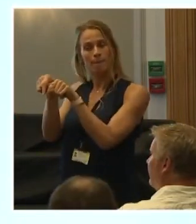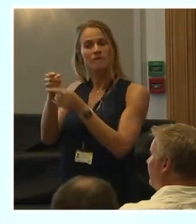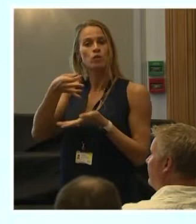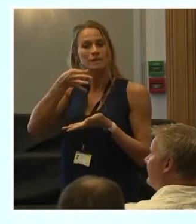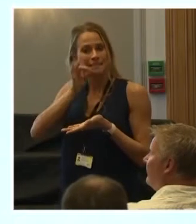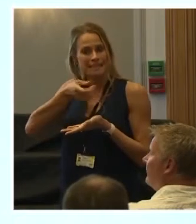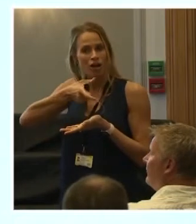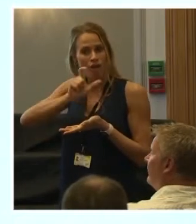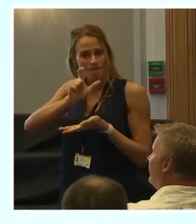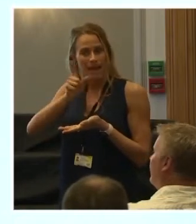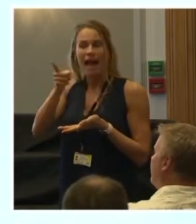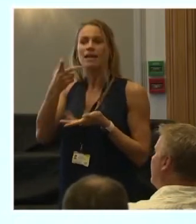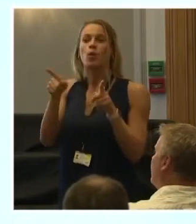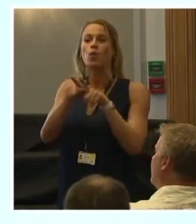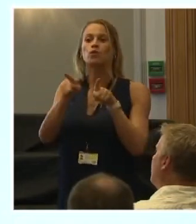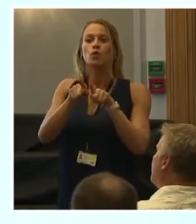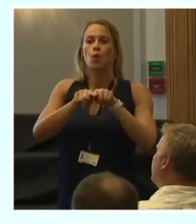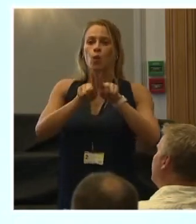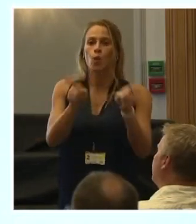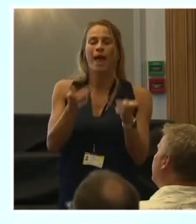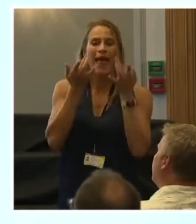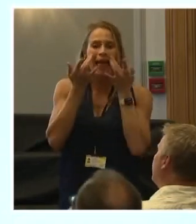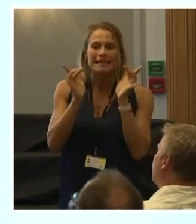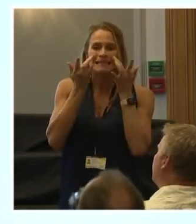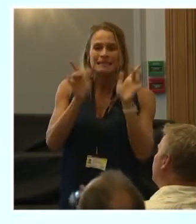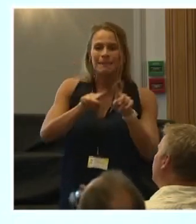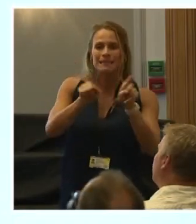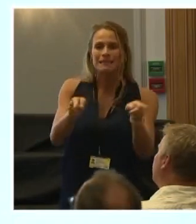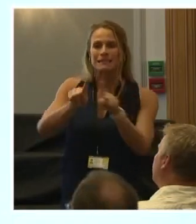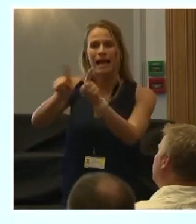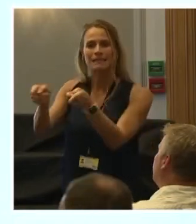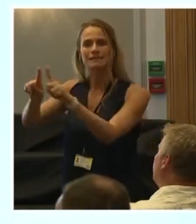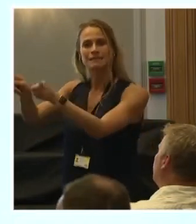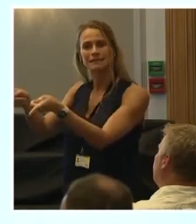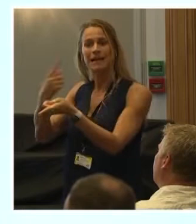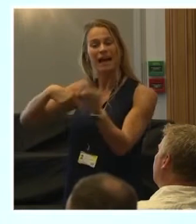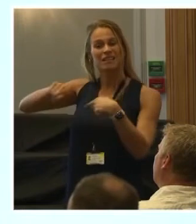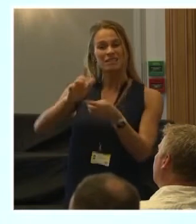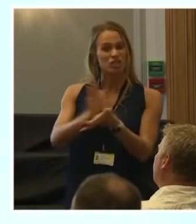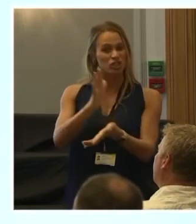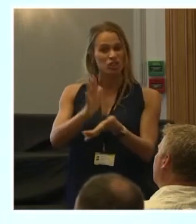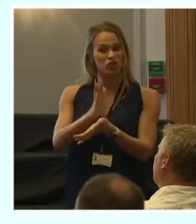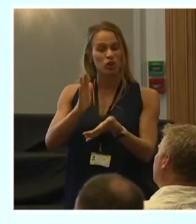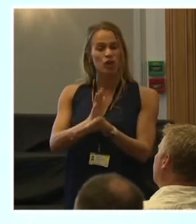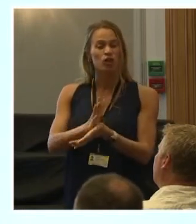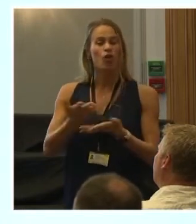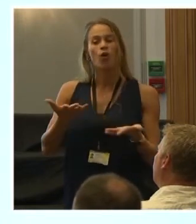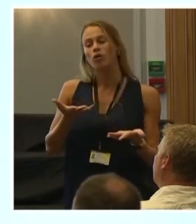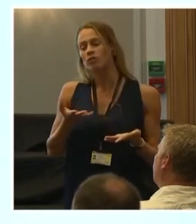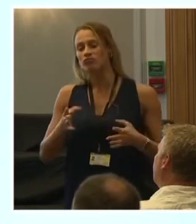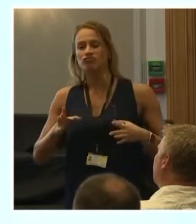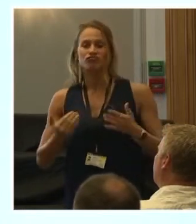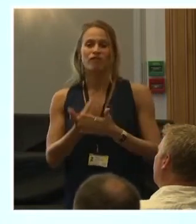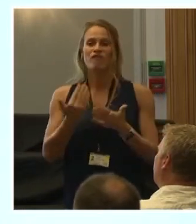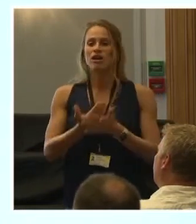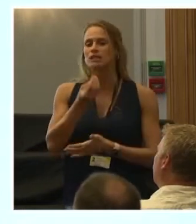time to go and see the exhibitors there and enjoy your lunch and your refreshments throughout the day. There is complimentary Wi-Fi here, so